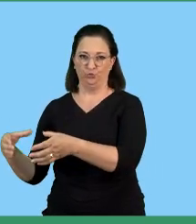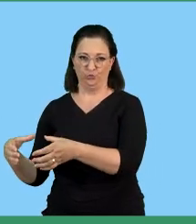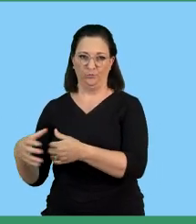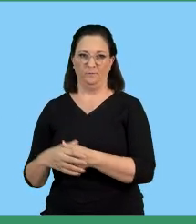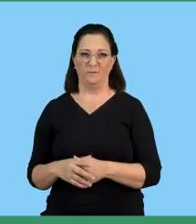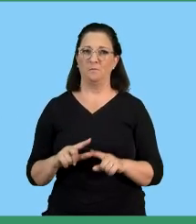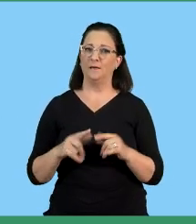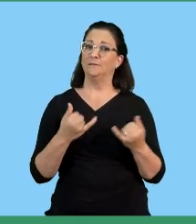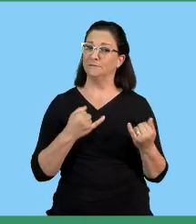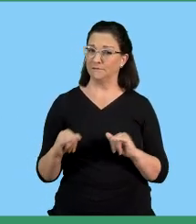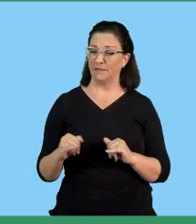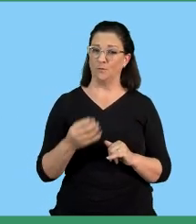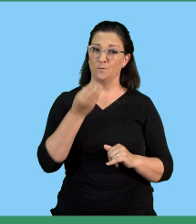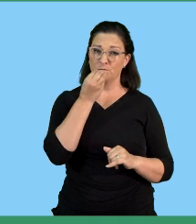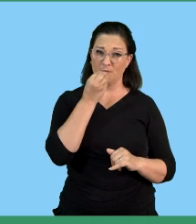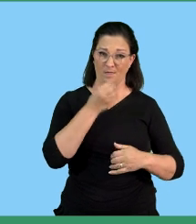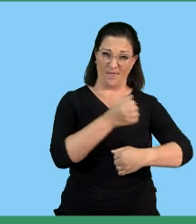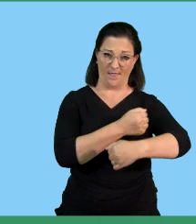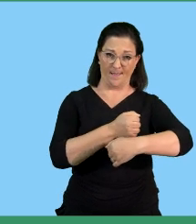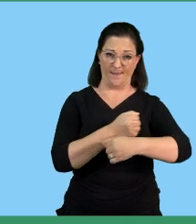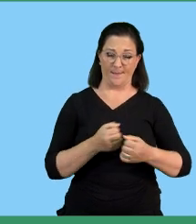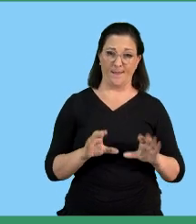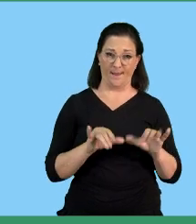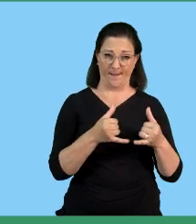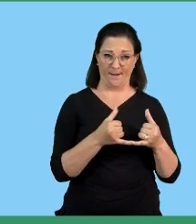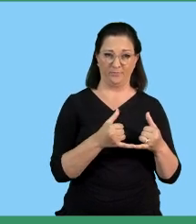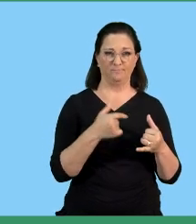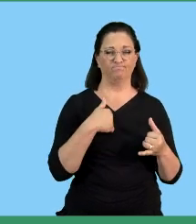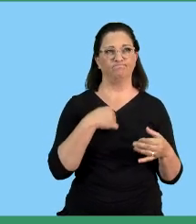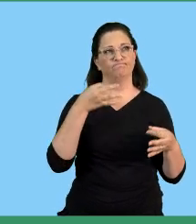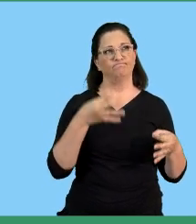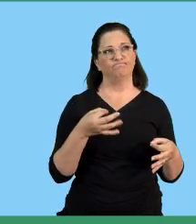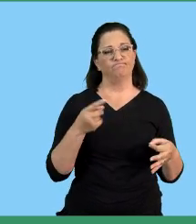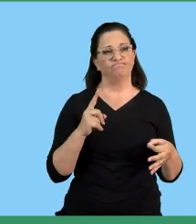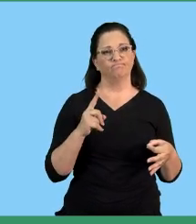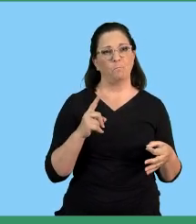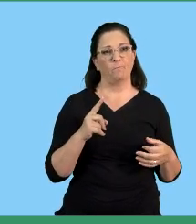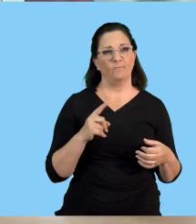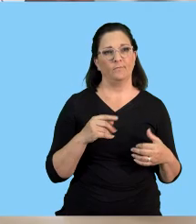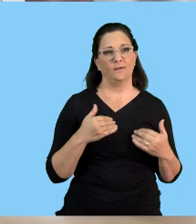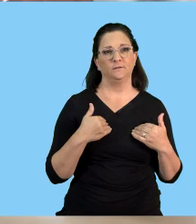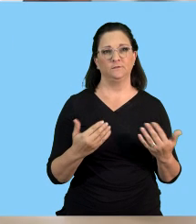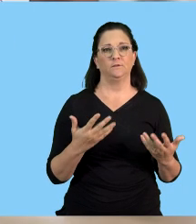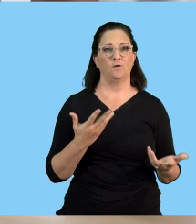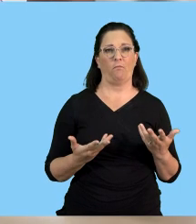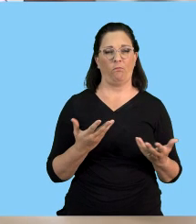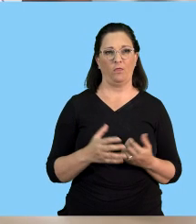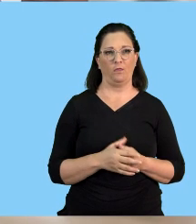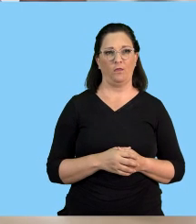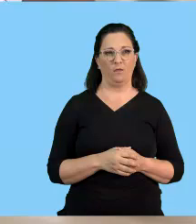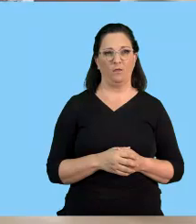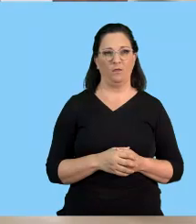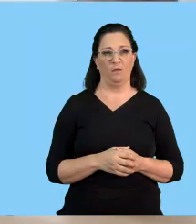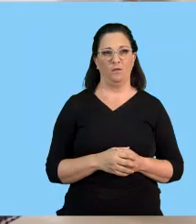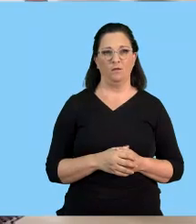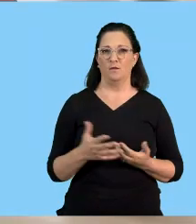We remember we are still with Mabue Catering Company. So with Mabue Catering Company, I decide, you know what, I'm going to start a new